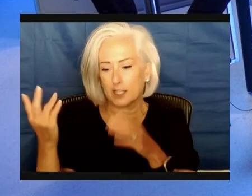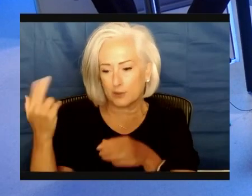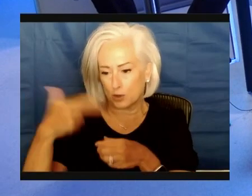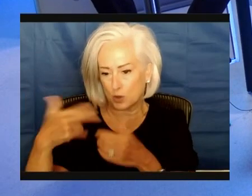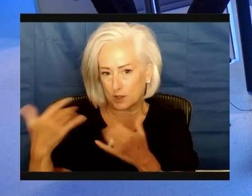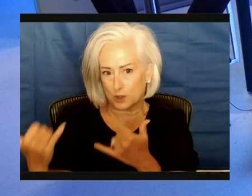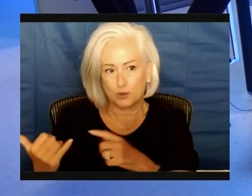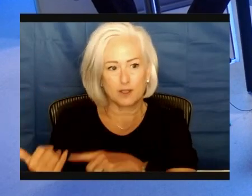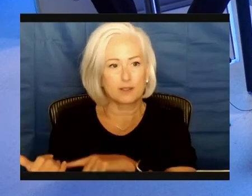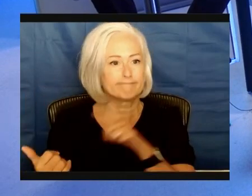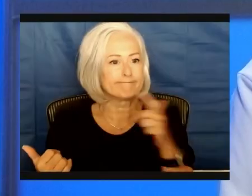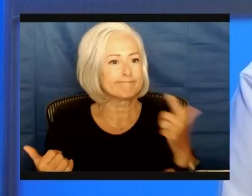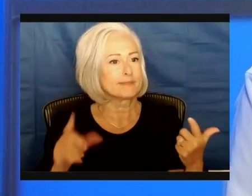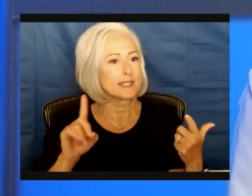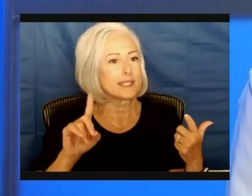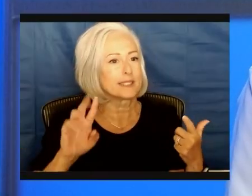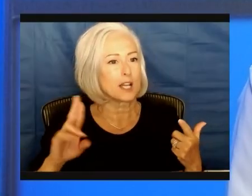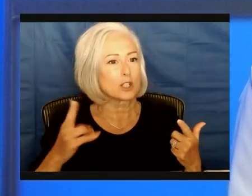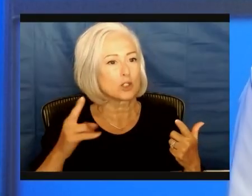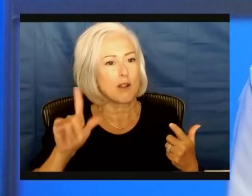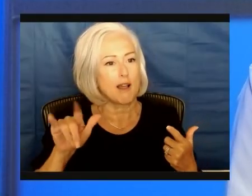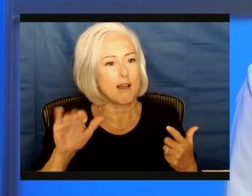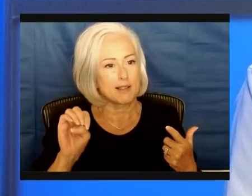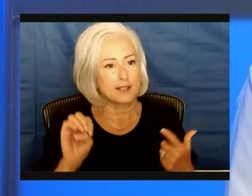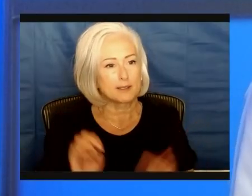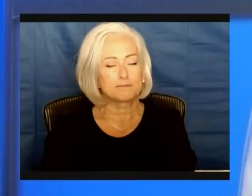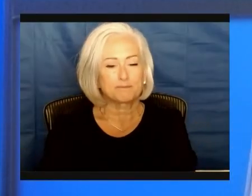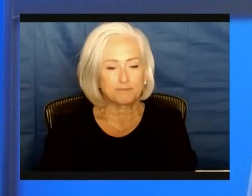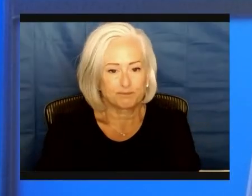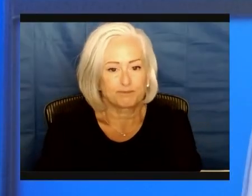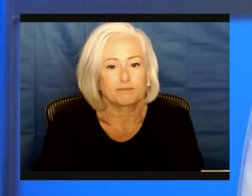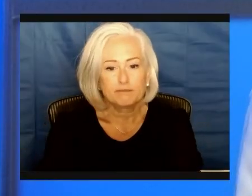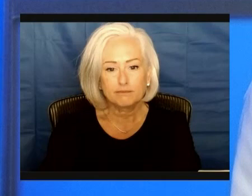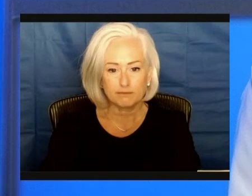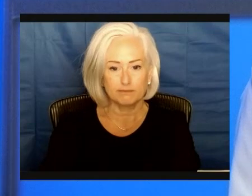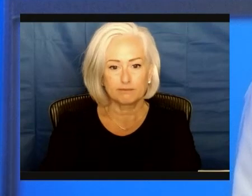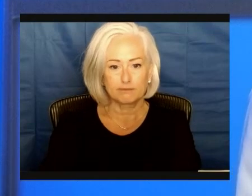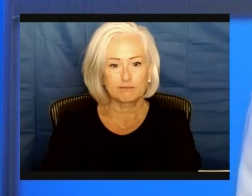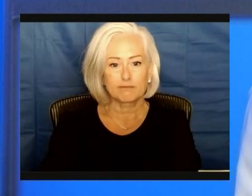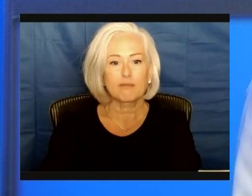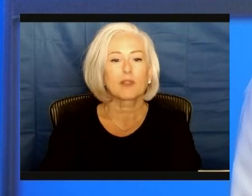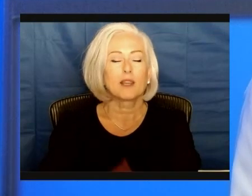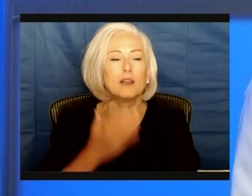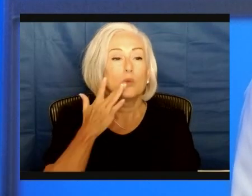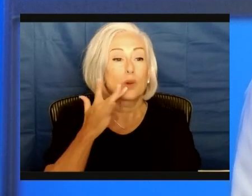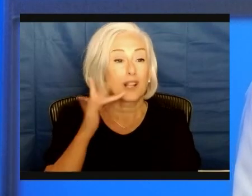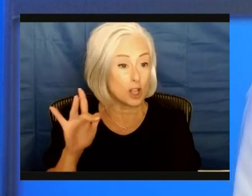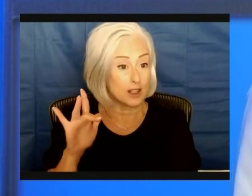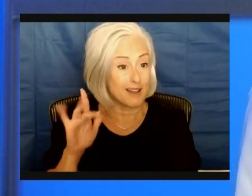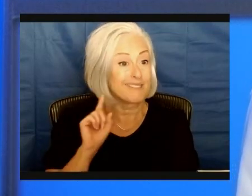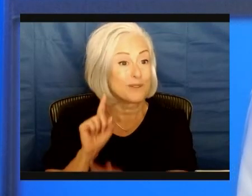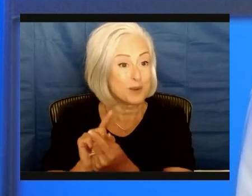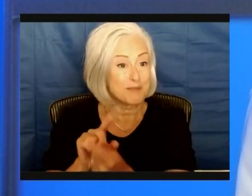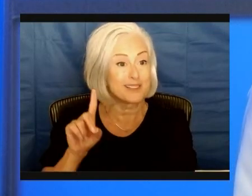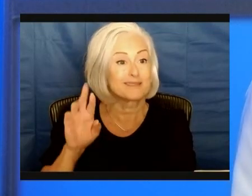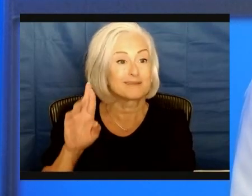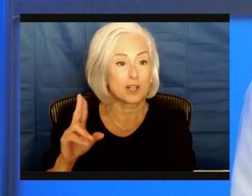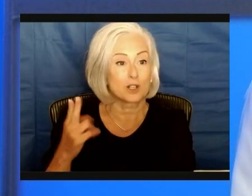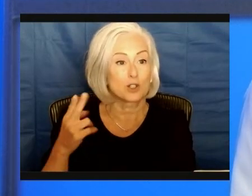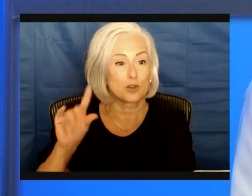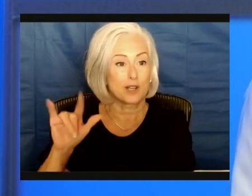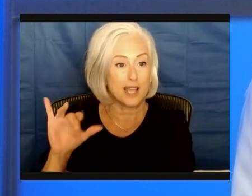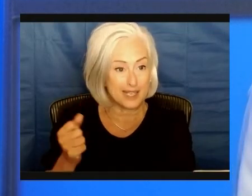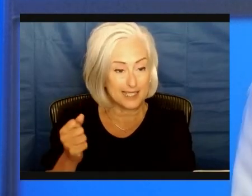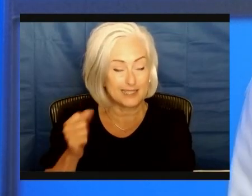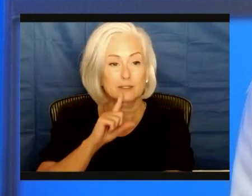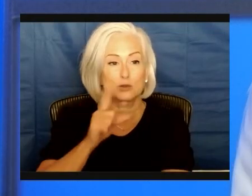Hiley. So with the good fortune knowing Dr. Heddings, we were able to come here and improve our skills